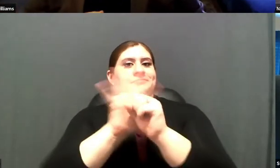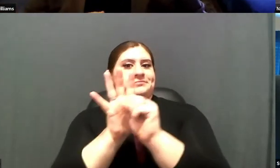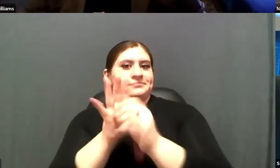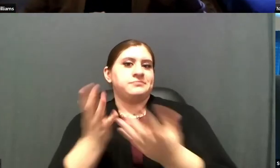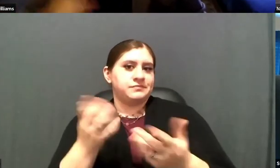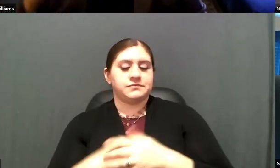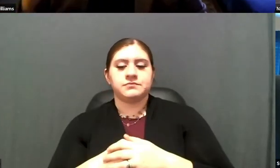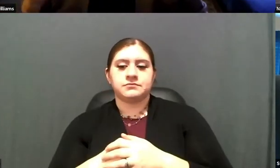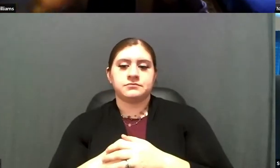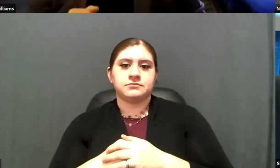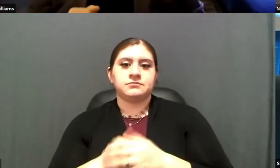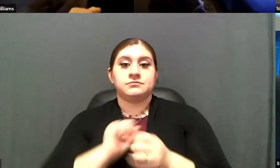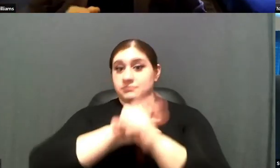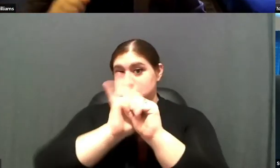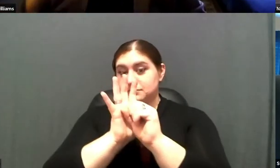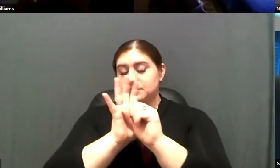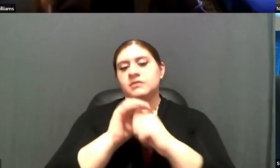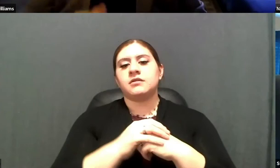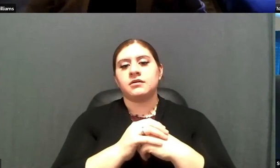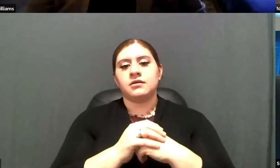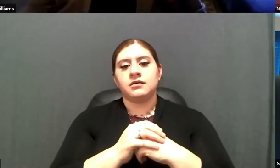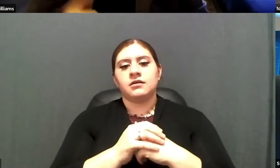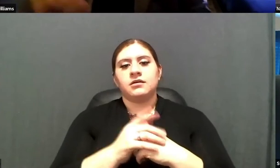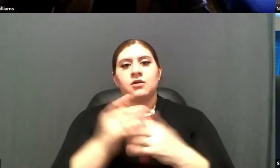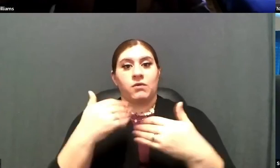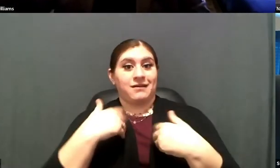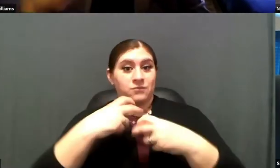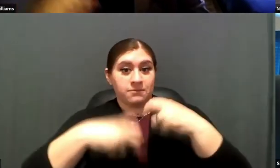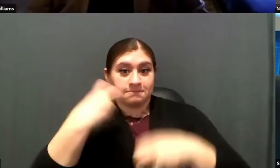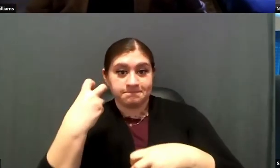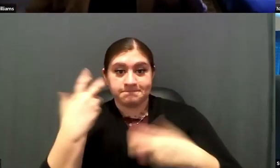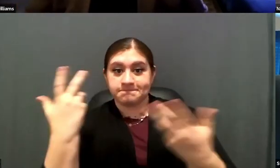example. COVID-19, you got an issue.